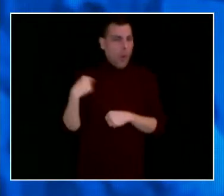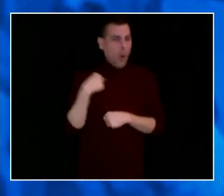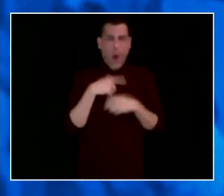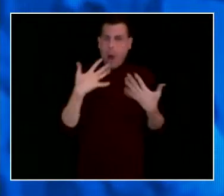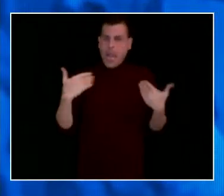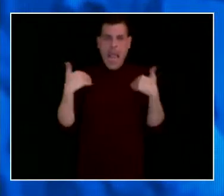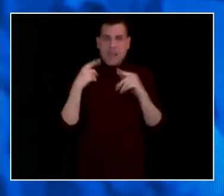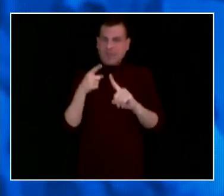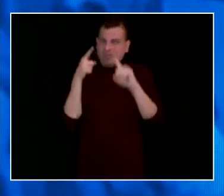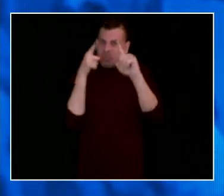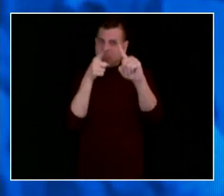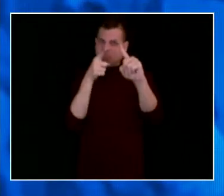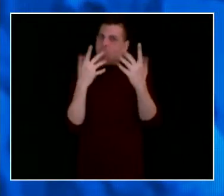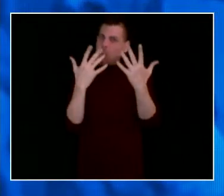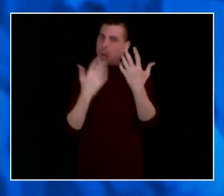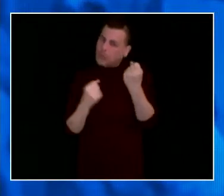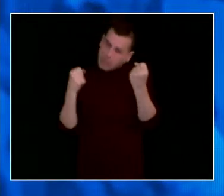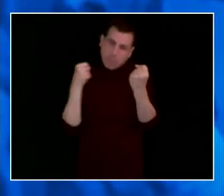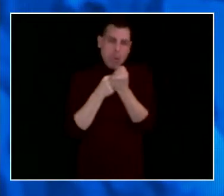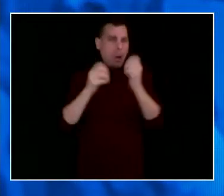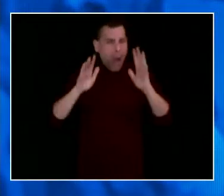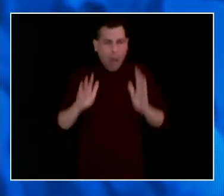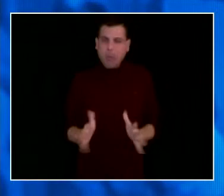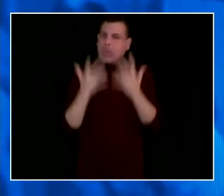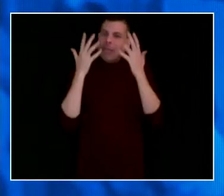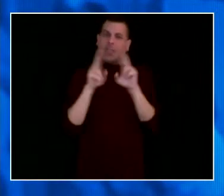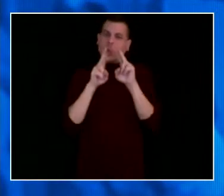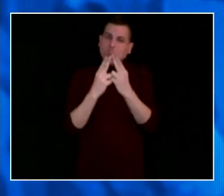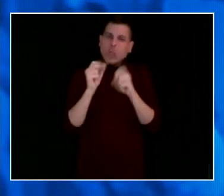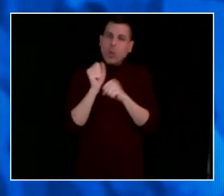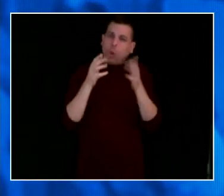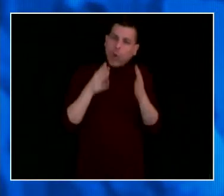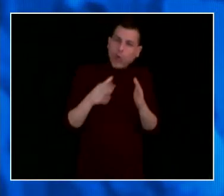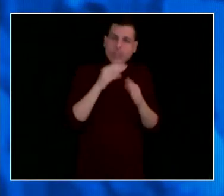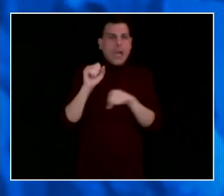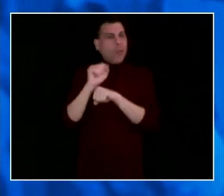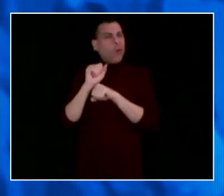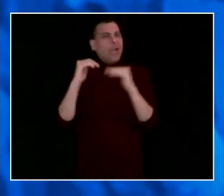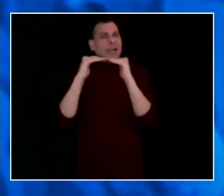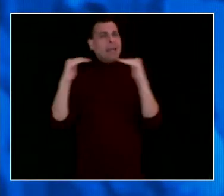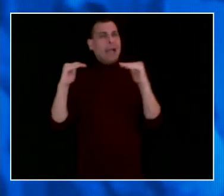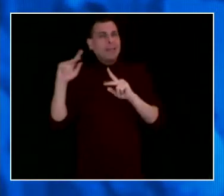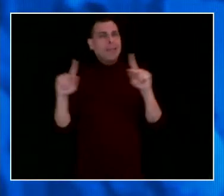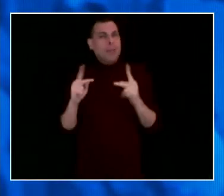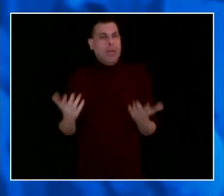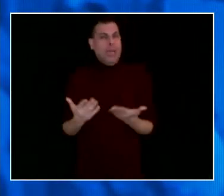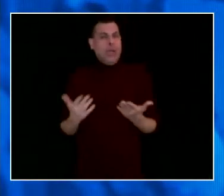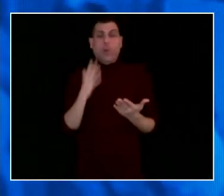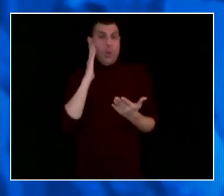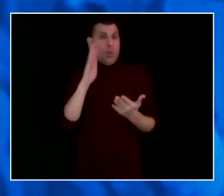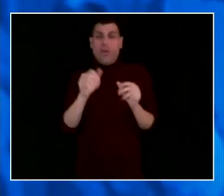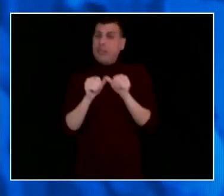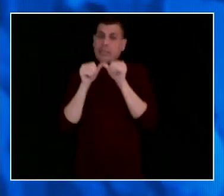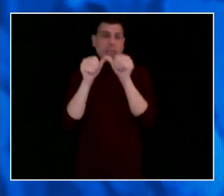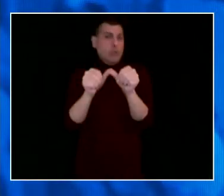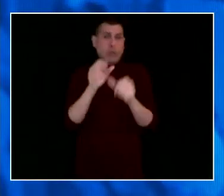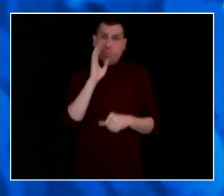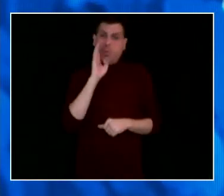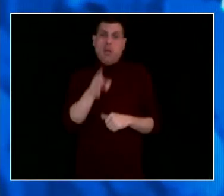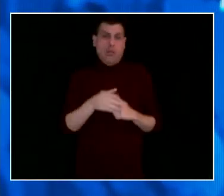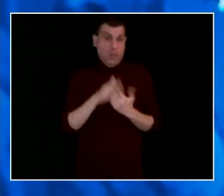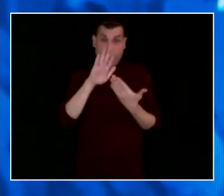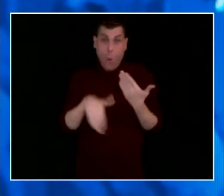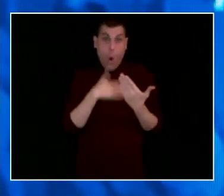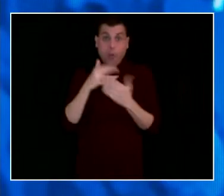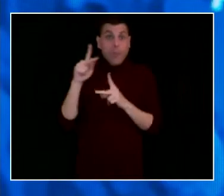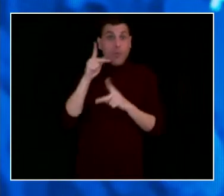union members and uplifting working-class people in the city of New York, and we will continue to do that. So to all elected officials,